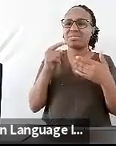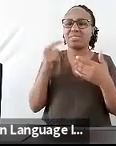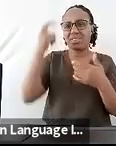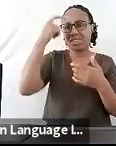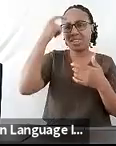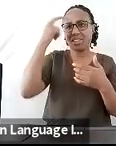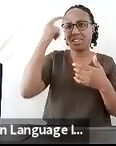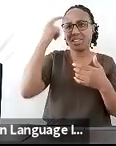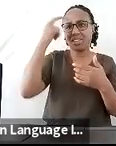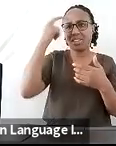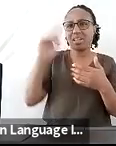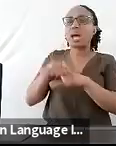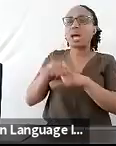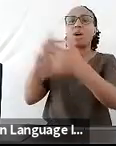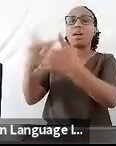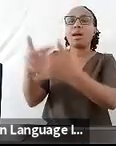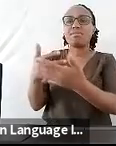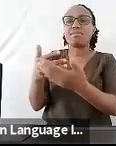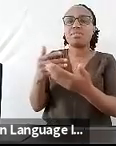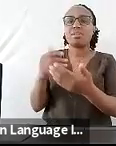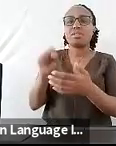Asia, from South America. And